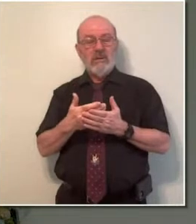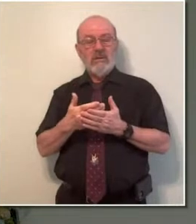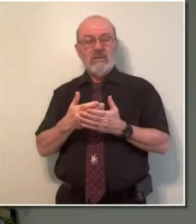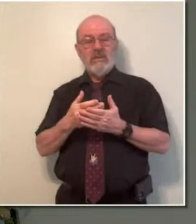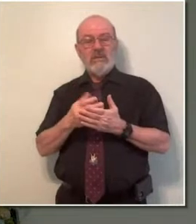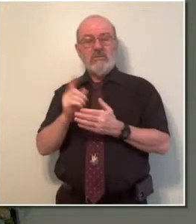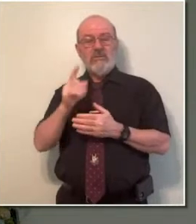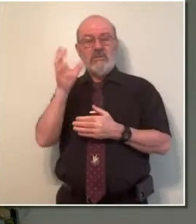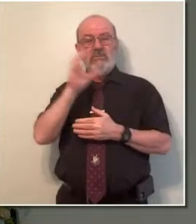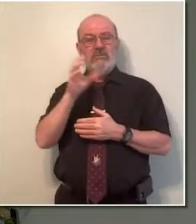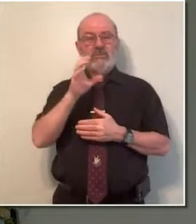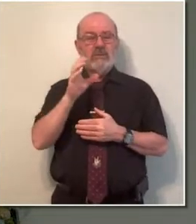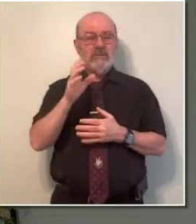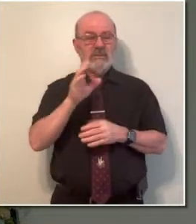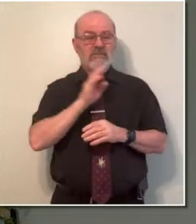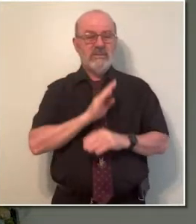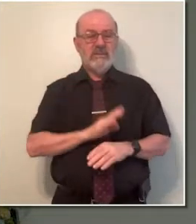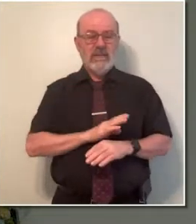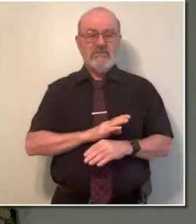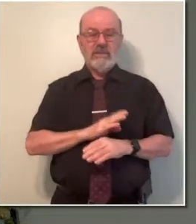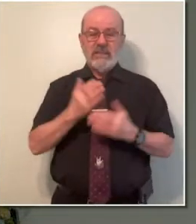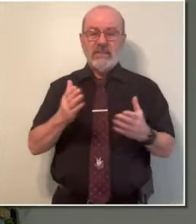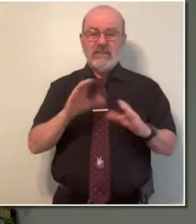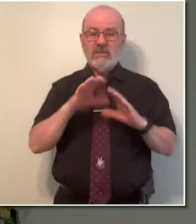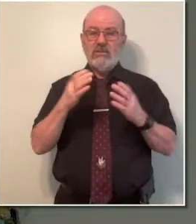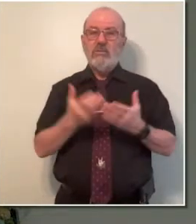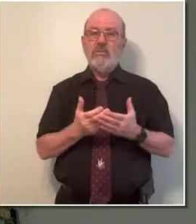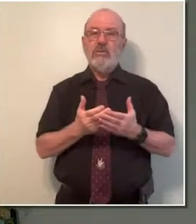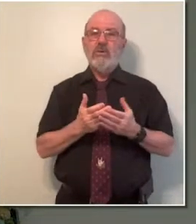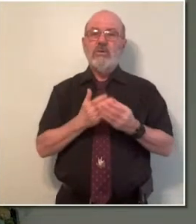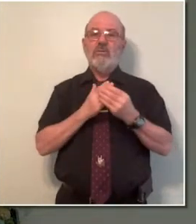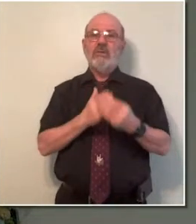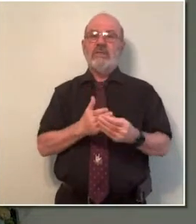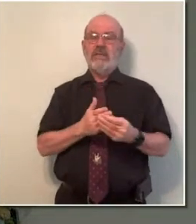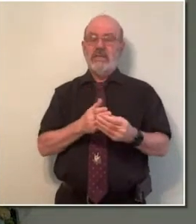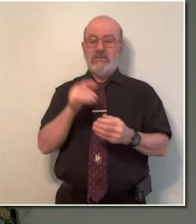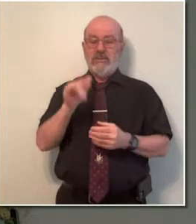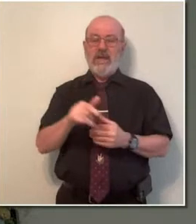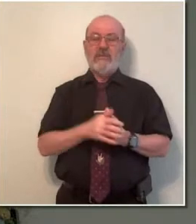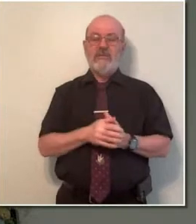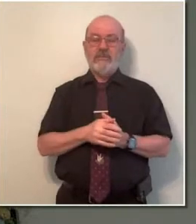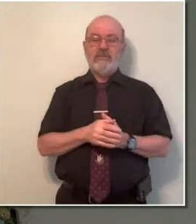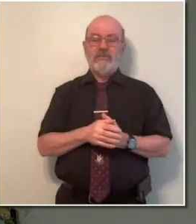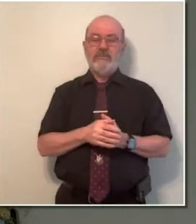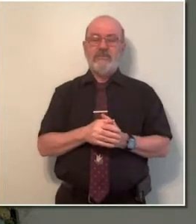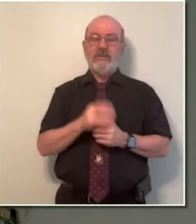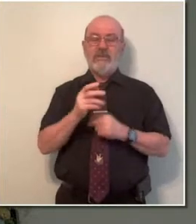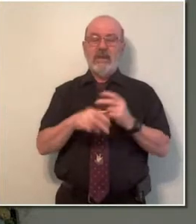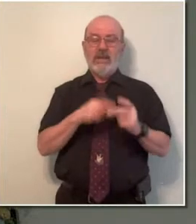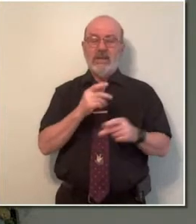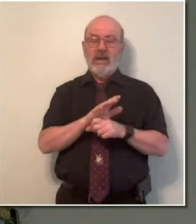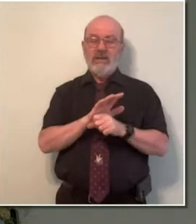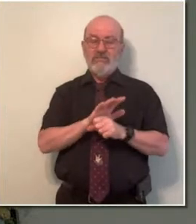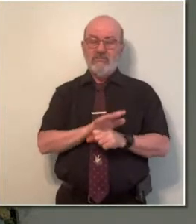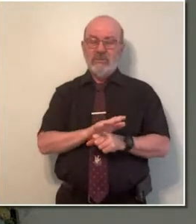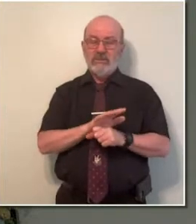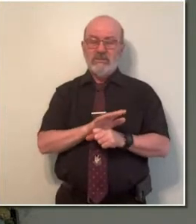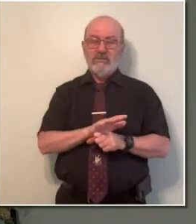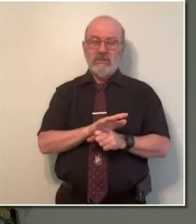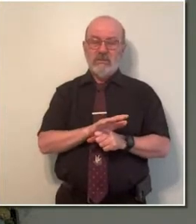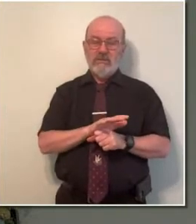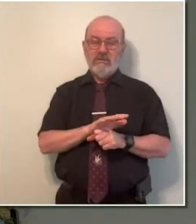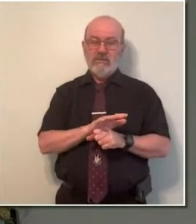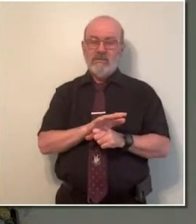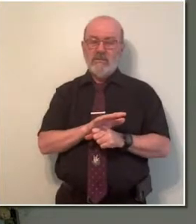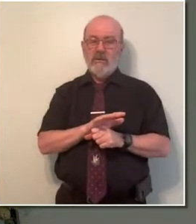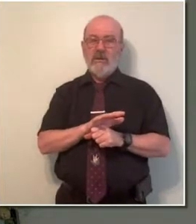of satisfaction in the things of the world will lead to that right there. Just that kind of oppression. I used